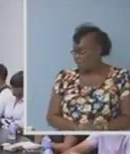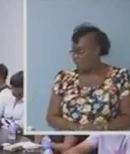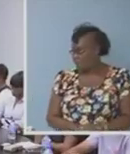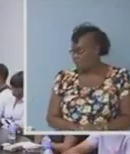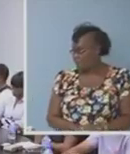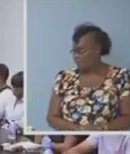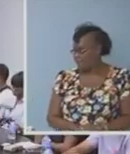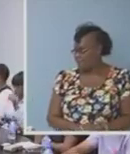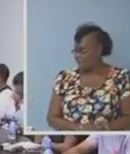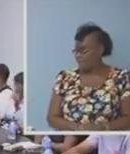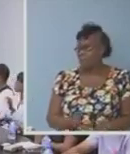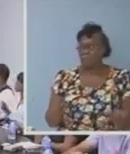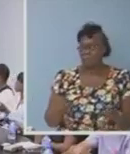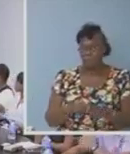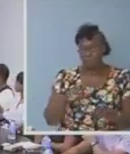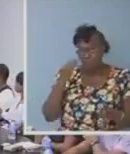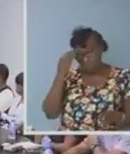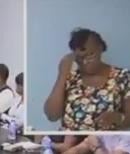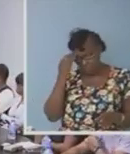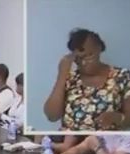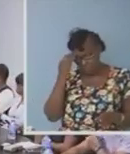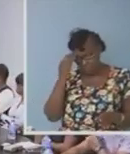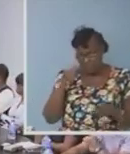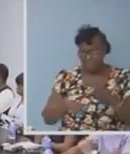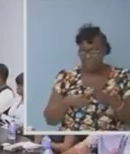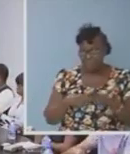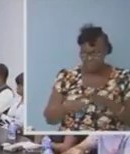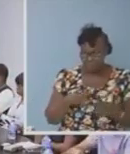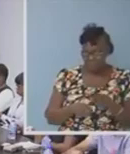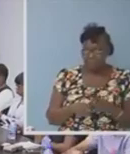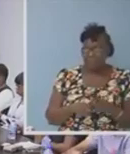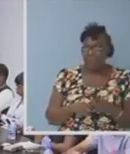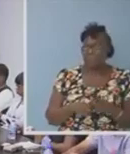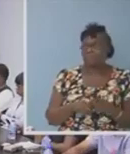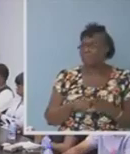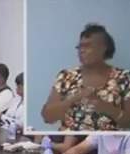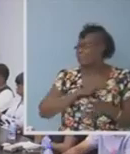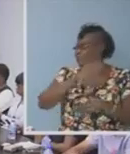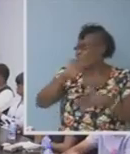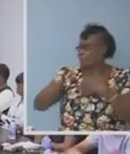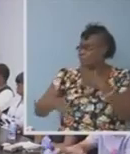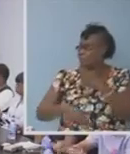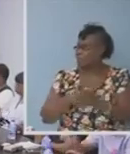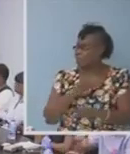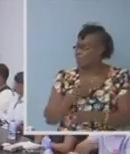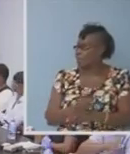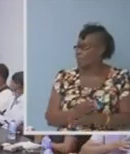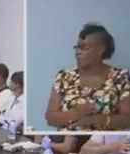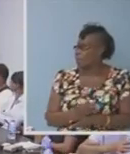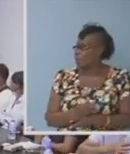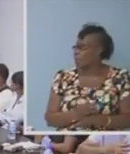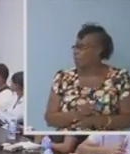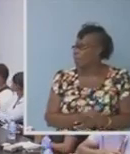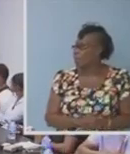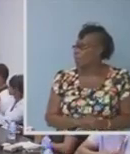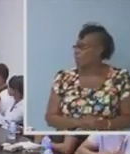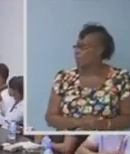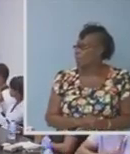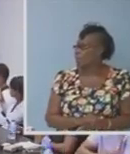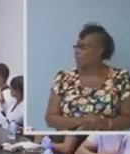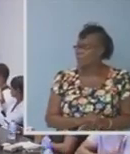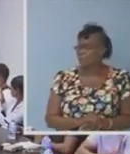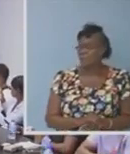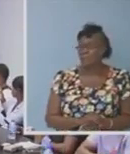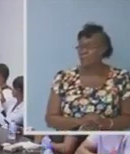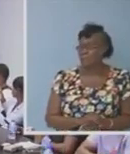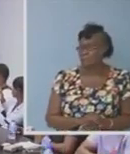As you know, this crisis has really impacted on the world, and recognizing the